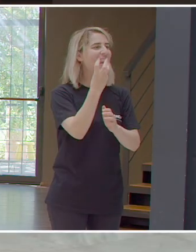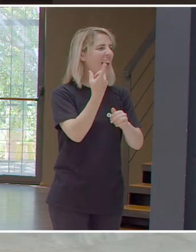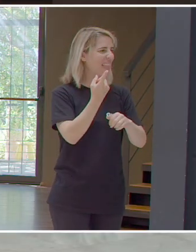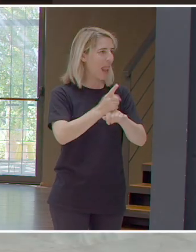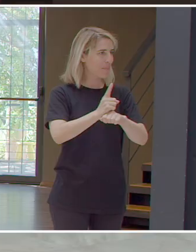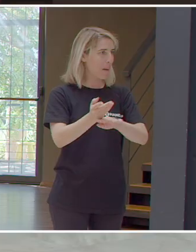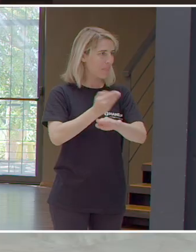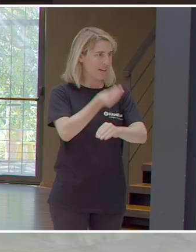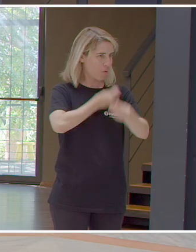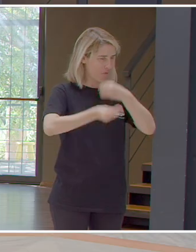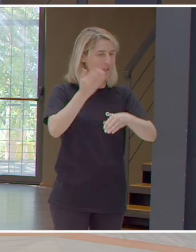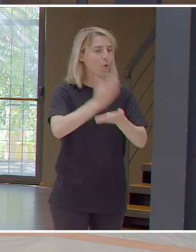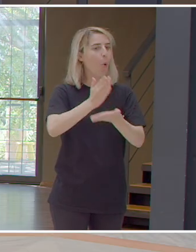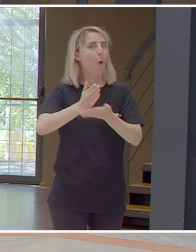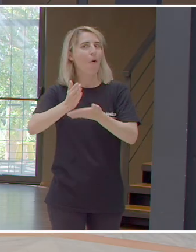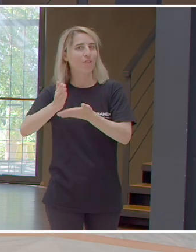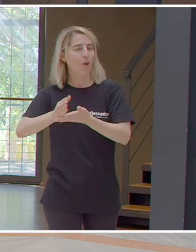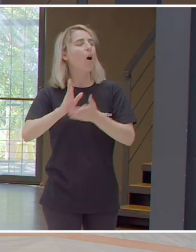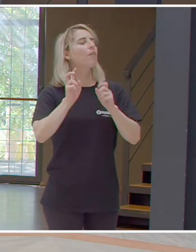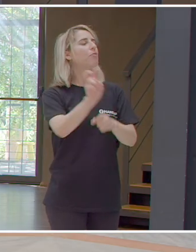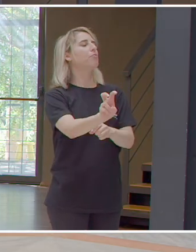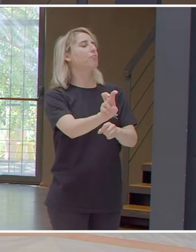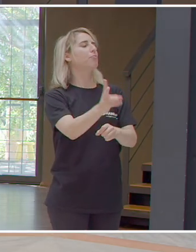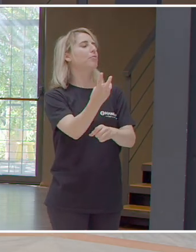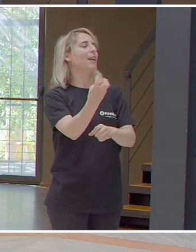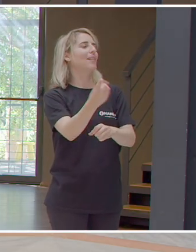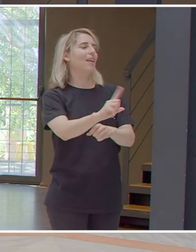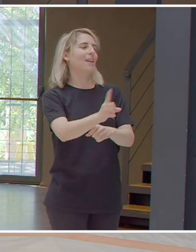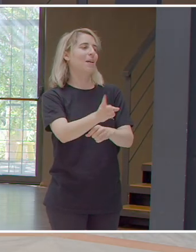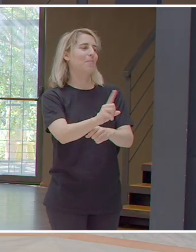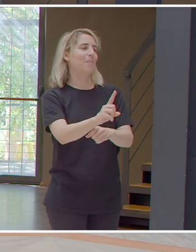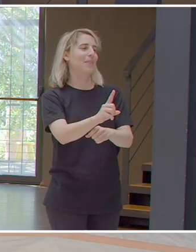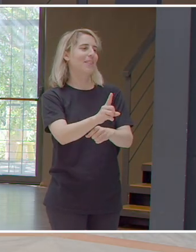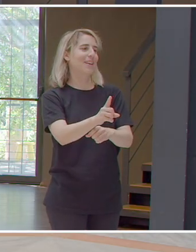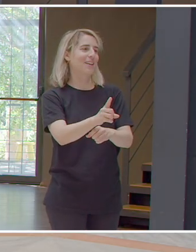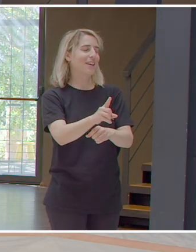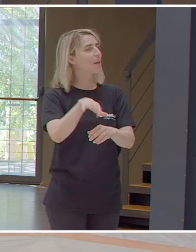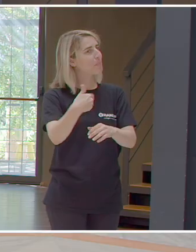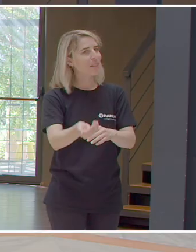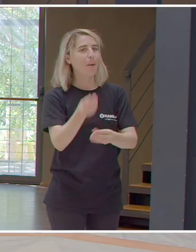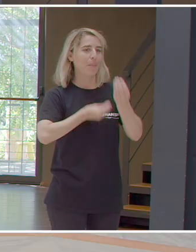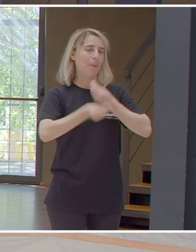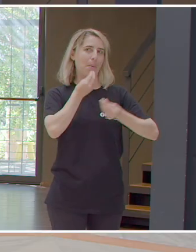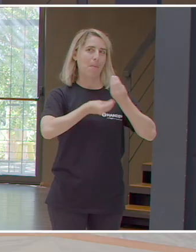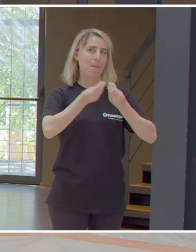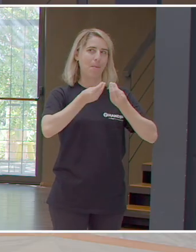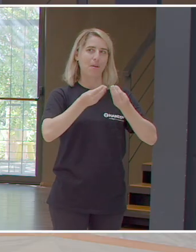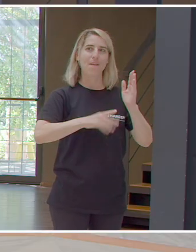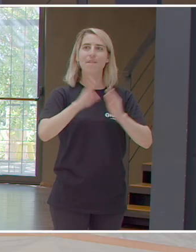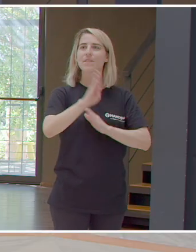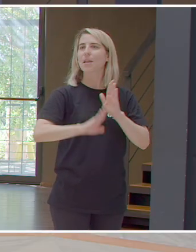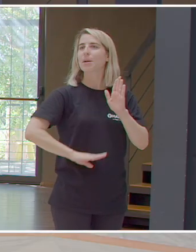we love that as well. So I just put some examples because you can almost eat